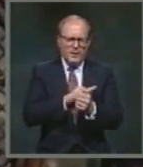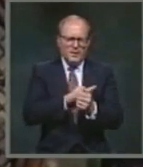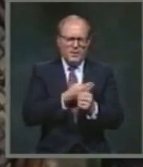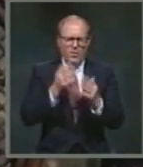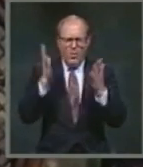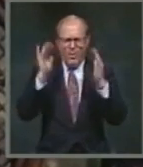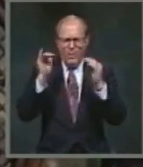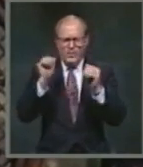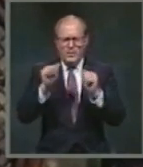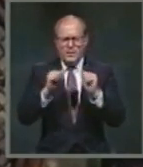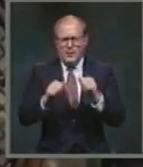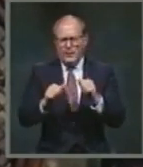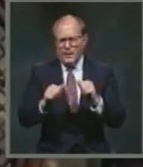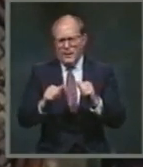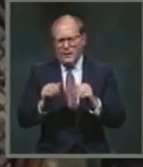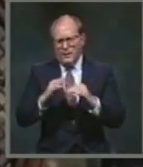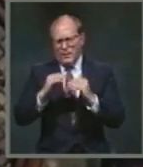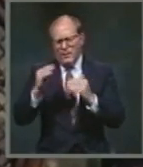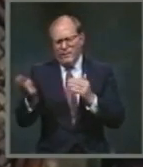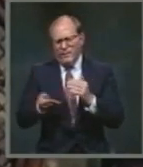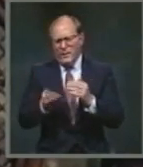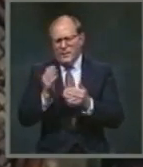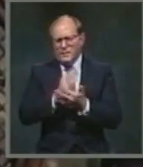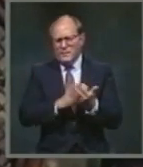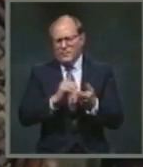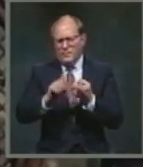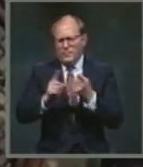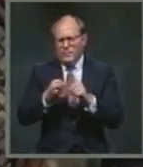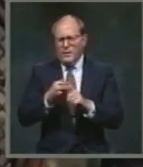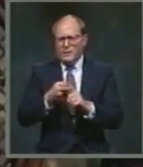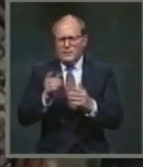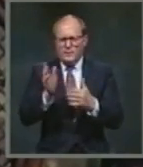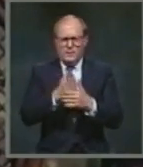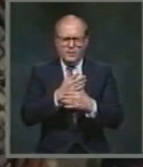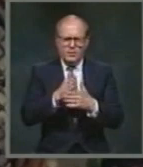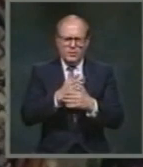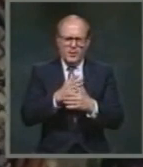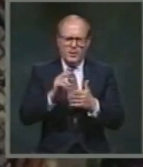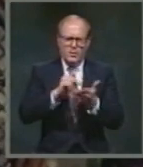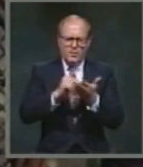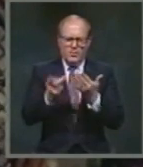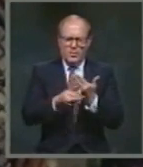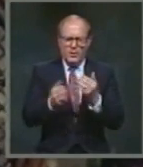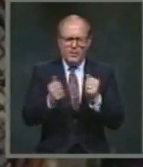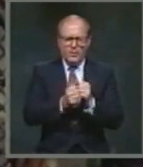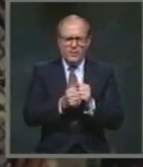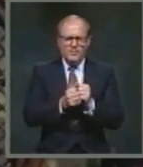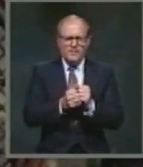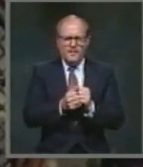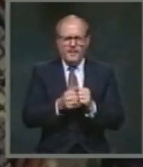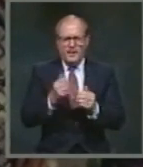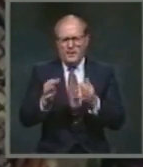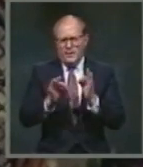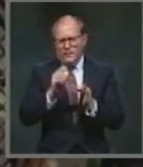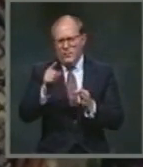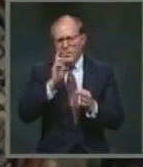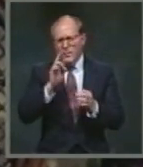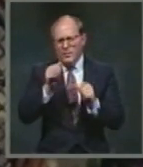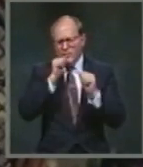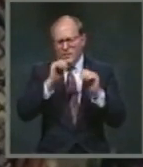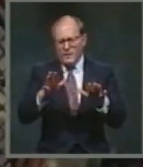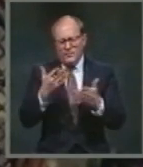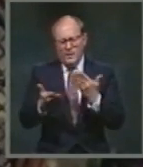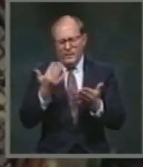encourage some other people maybe to view the program with you, share these messages with them as well. If you've been blessed, perhaps they will too.